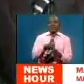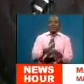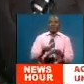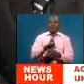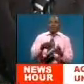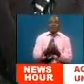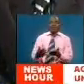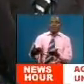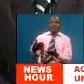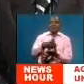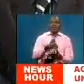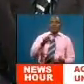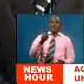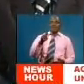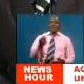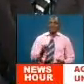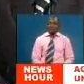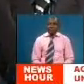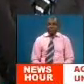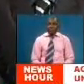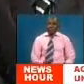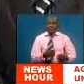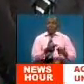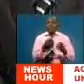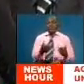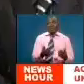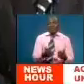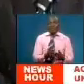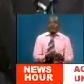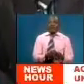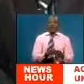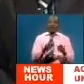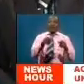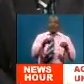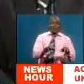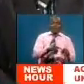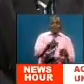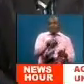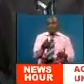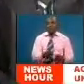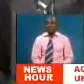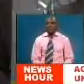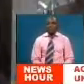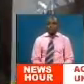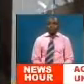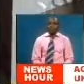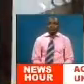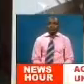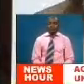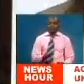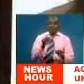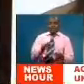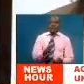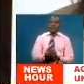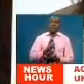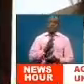collection of sales data from the current Windows platform to Android. This will